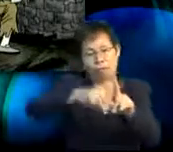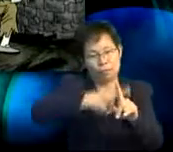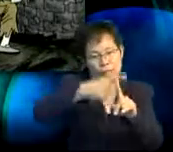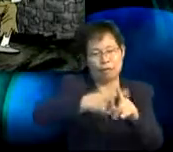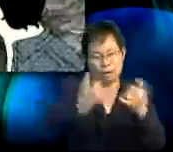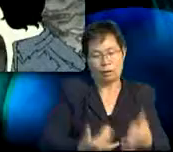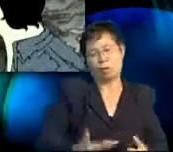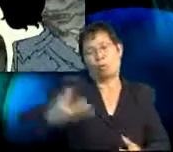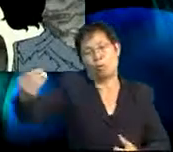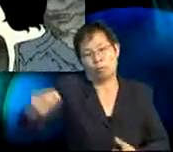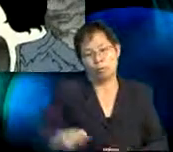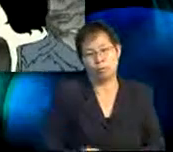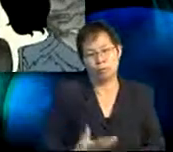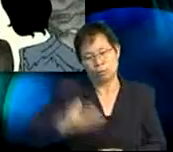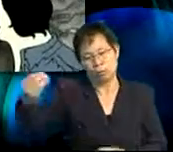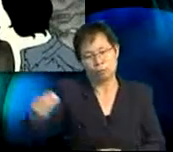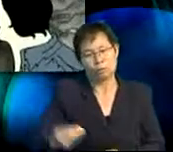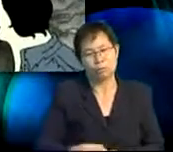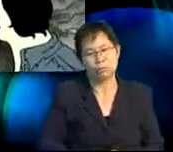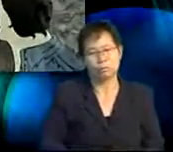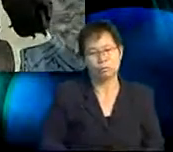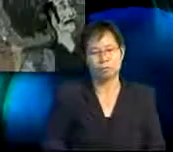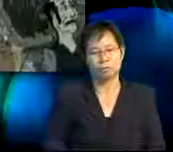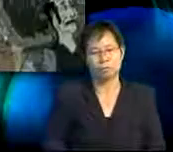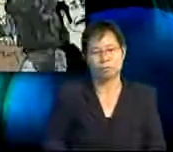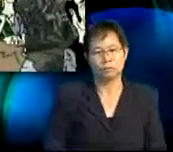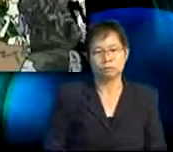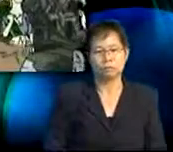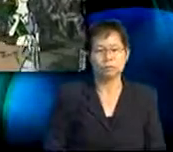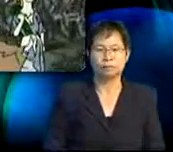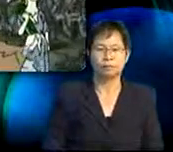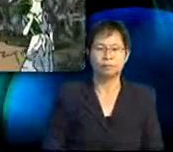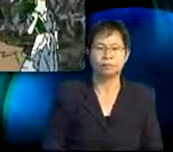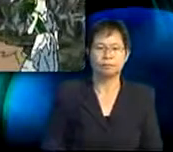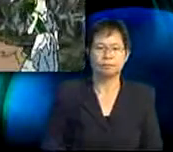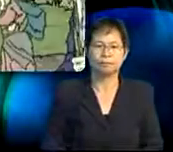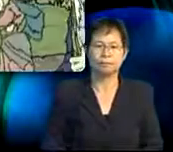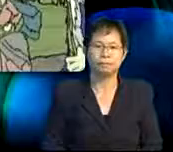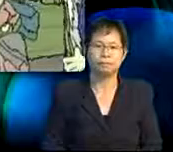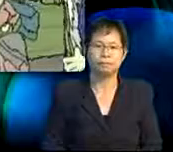Now go.